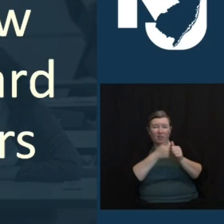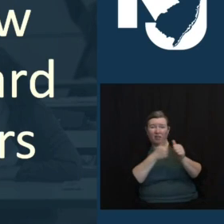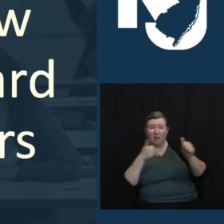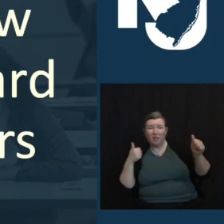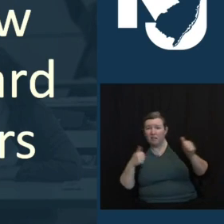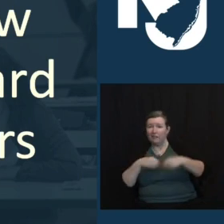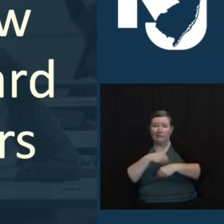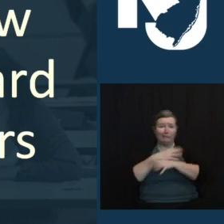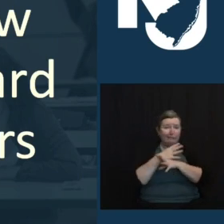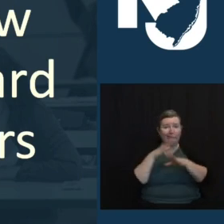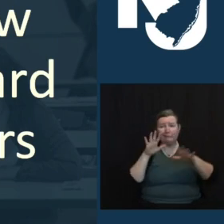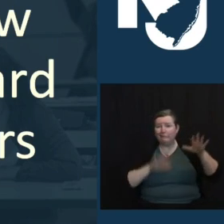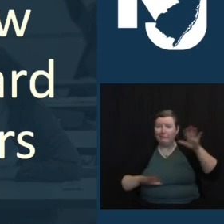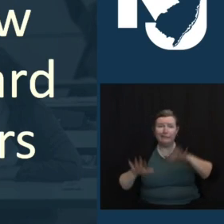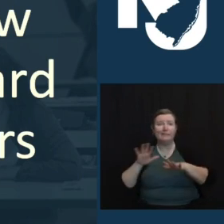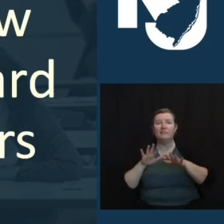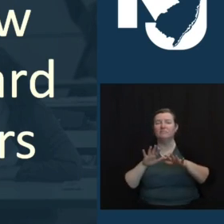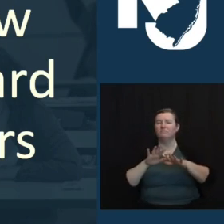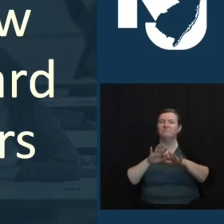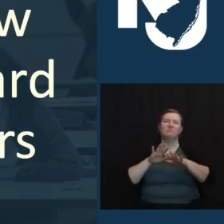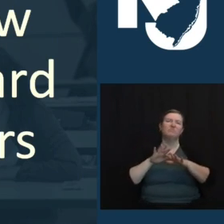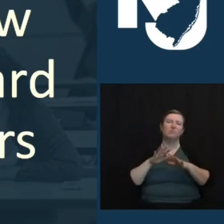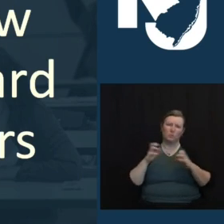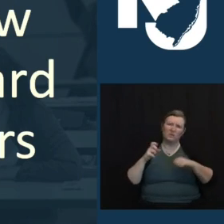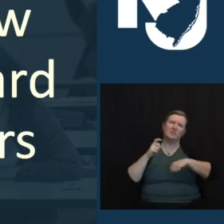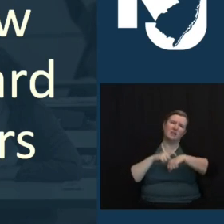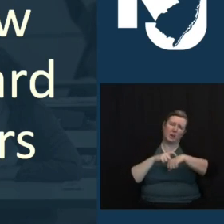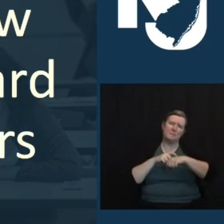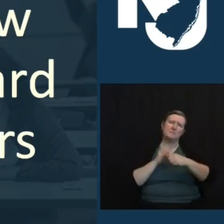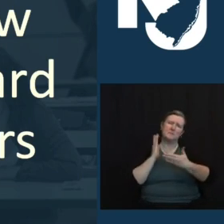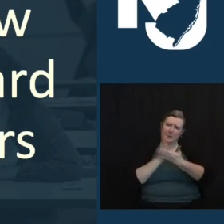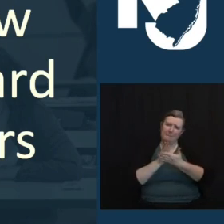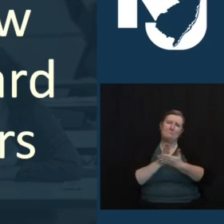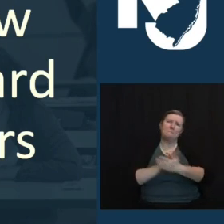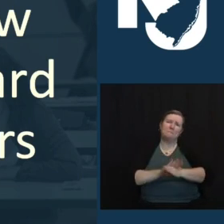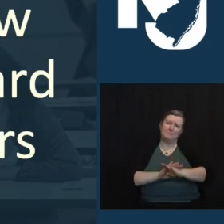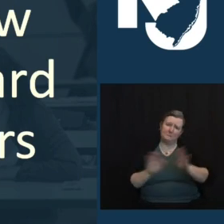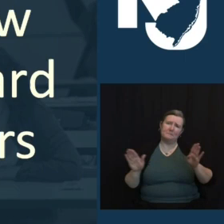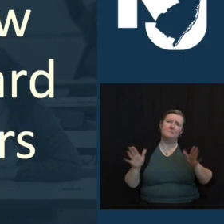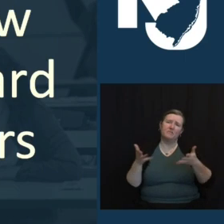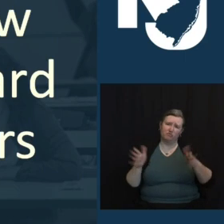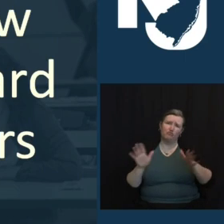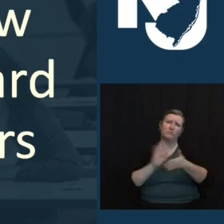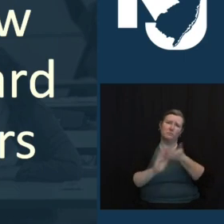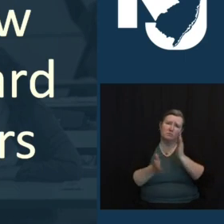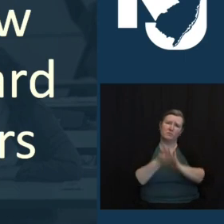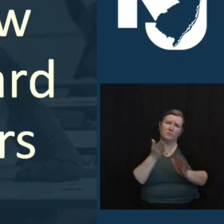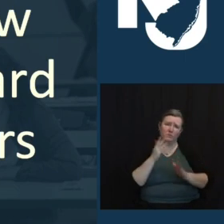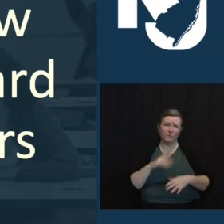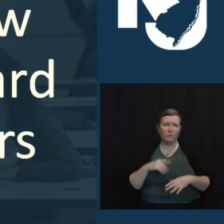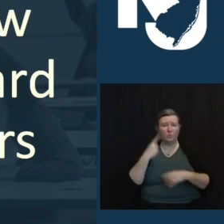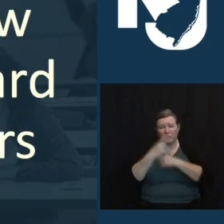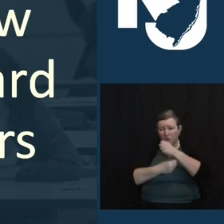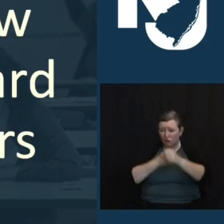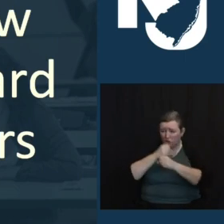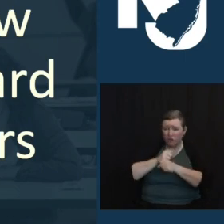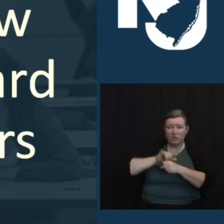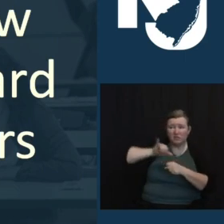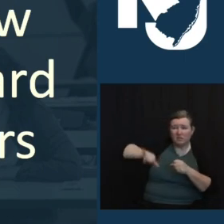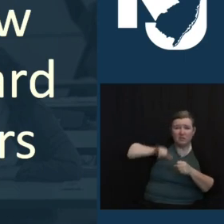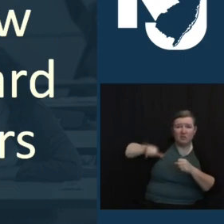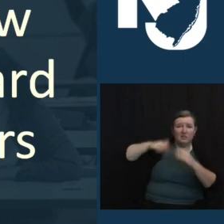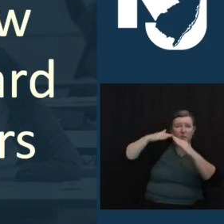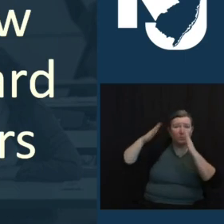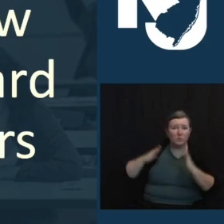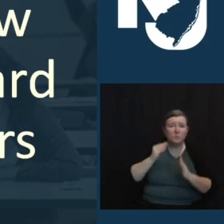is time to stem this tide before more students fall away. A full year out of their classrooms is not how students move